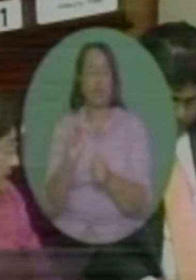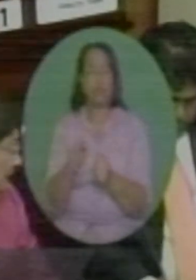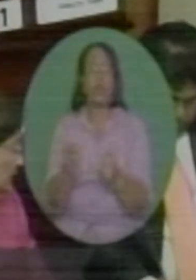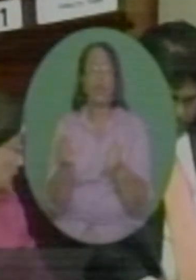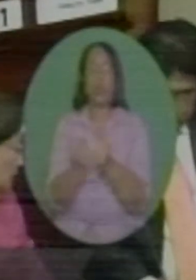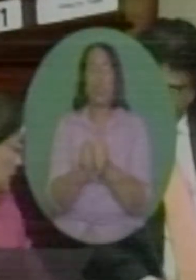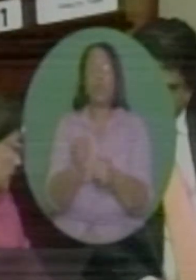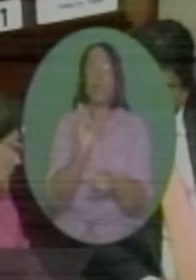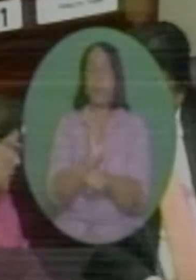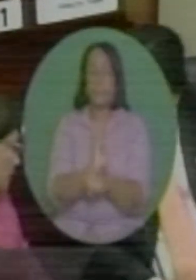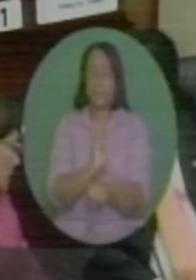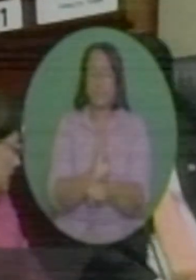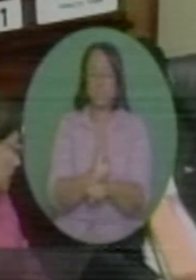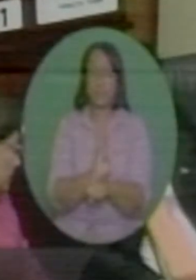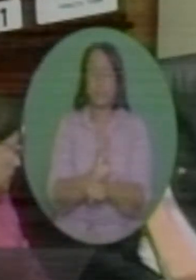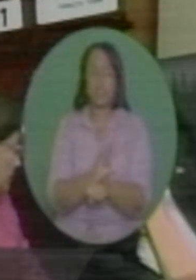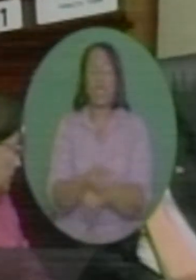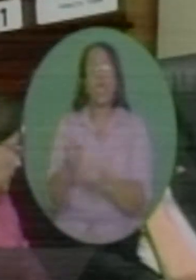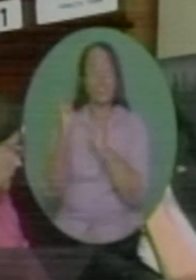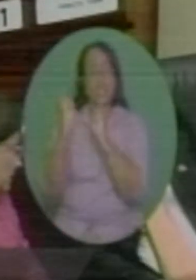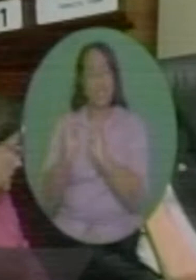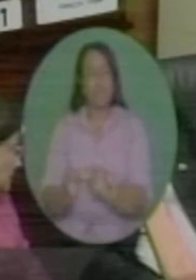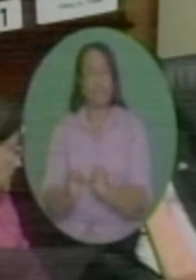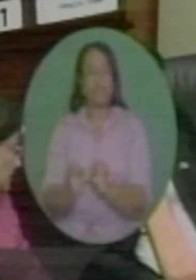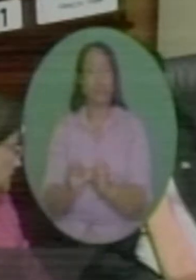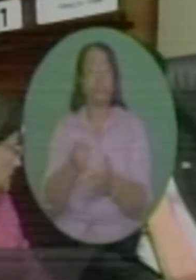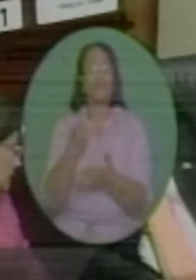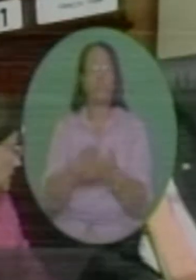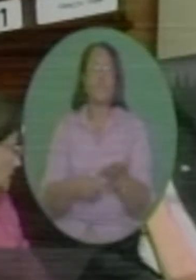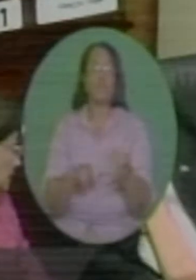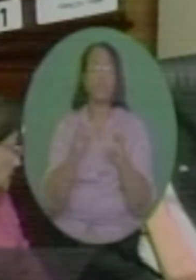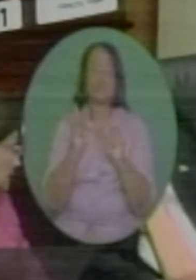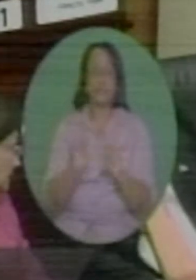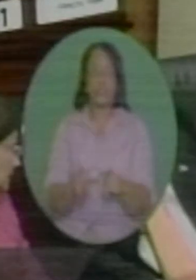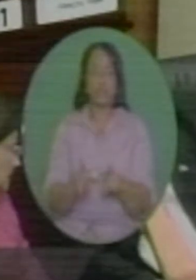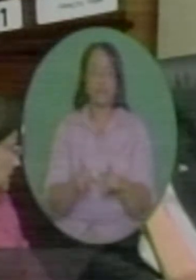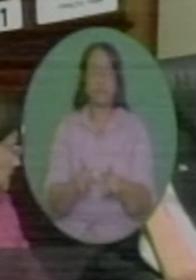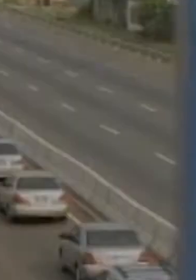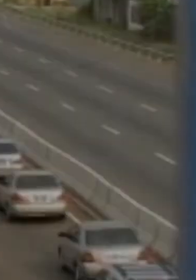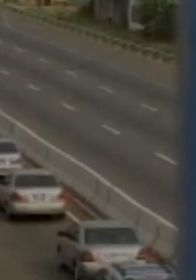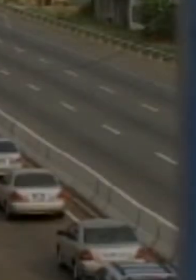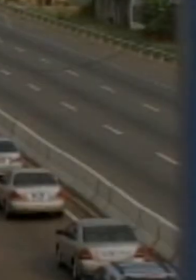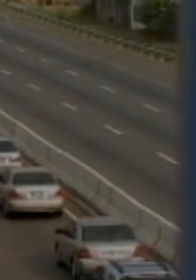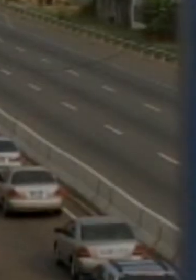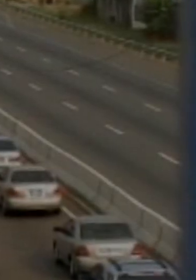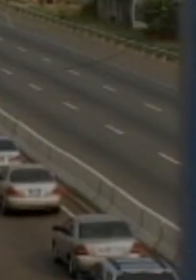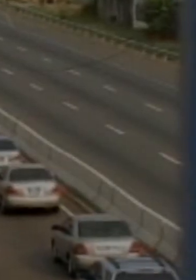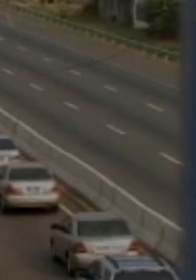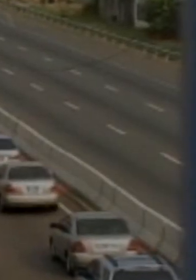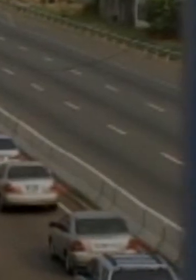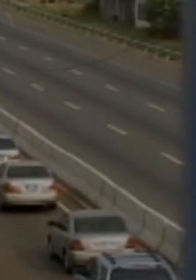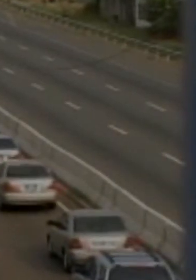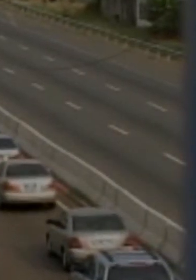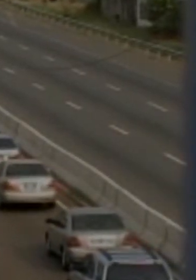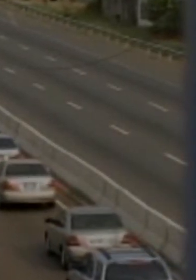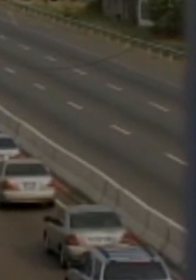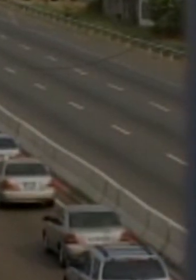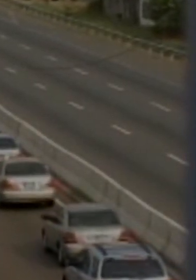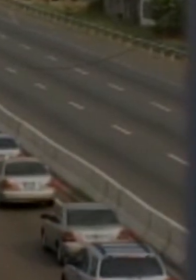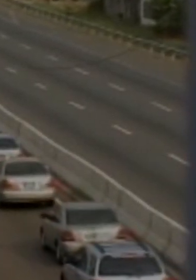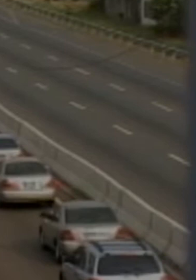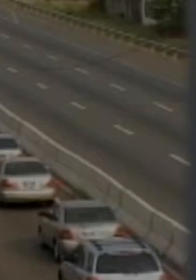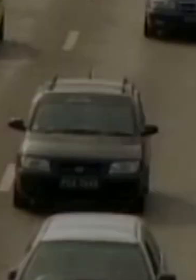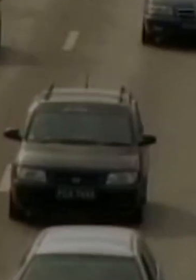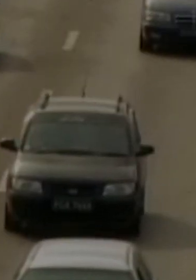gas to CNG conversion drive as having the ability to reduce dependency on this subsidy. Oversight of this will be spearheaded by a